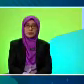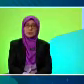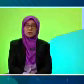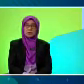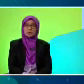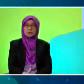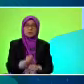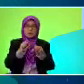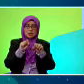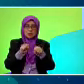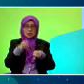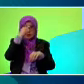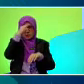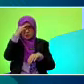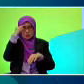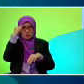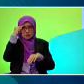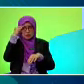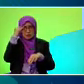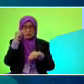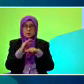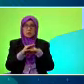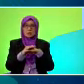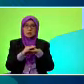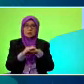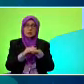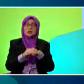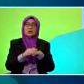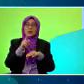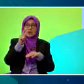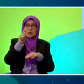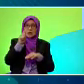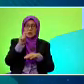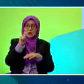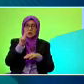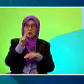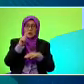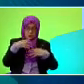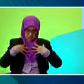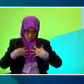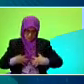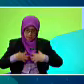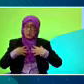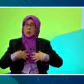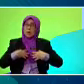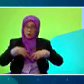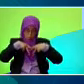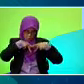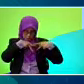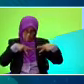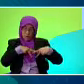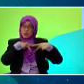Bacteria can cause deadly diseases such as tuberculosis, pneumonia, and cholera. Oh,